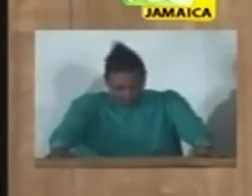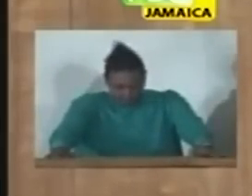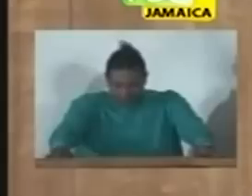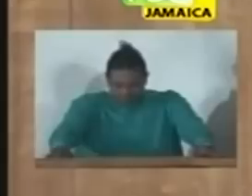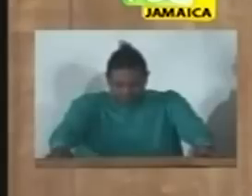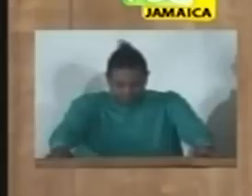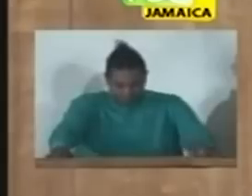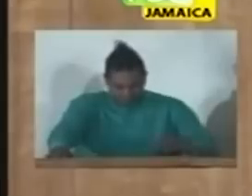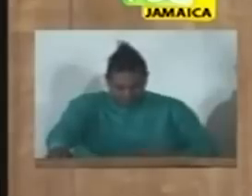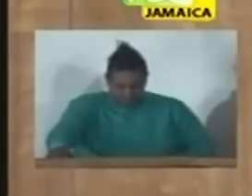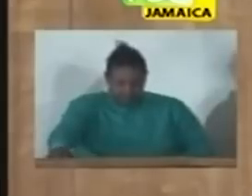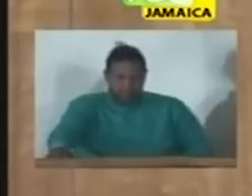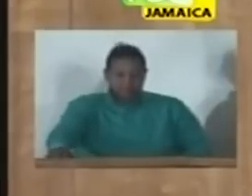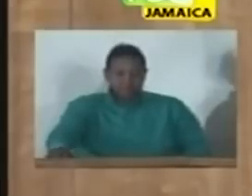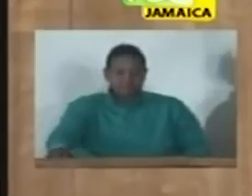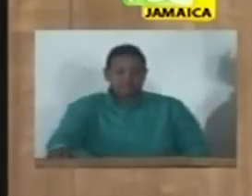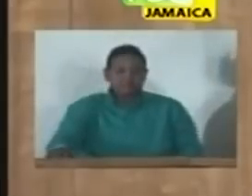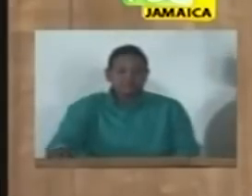President.